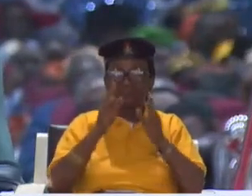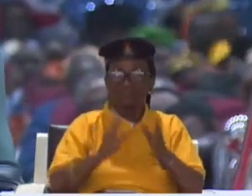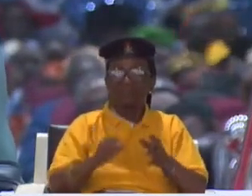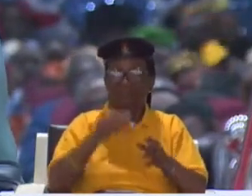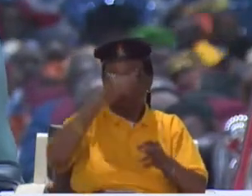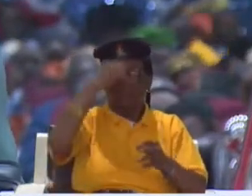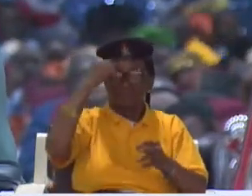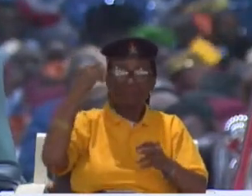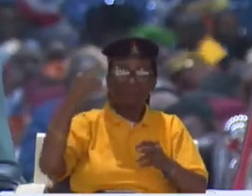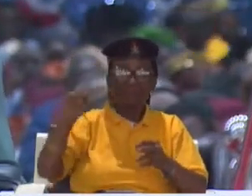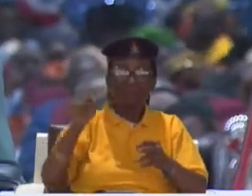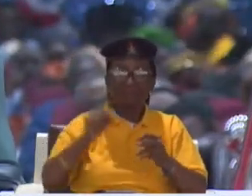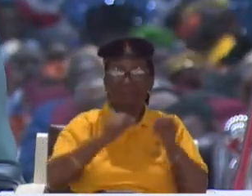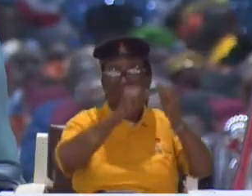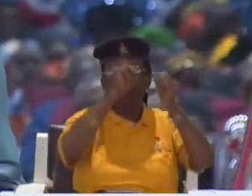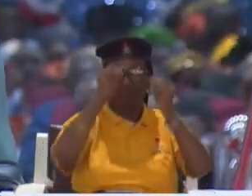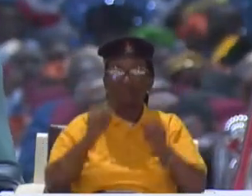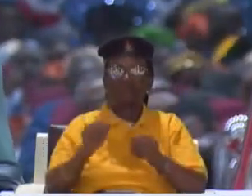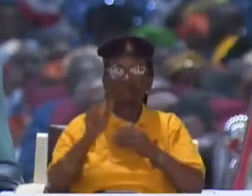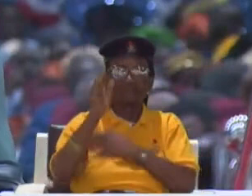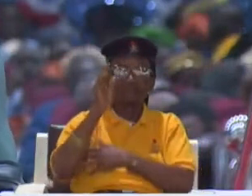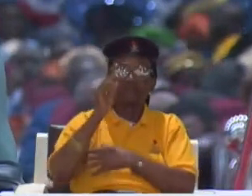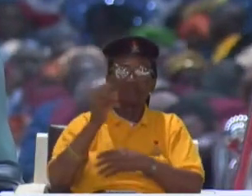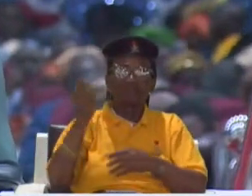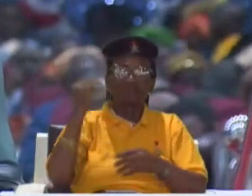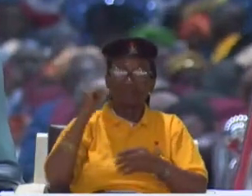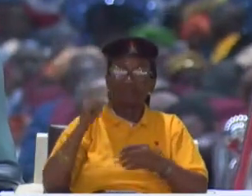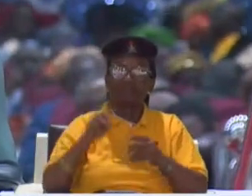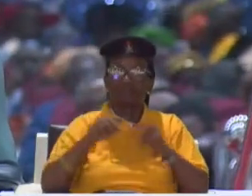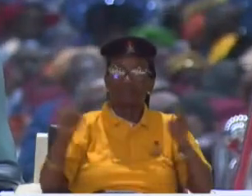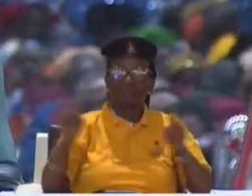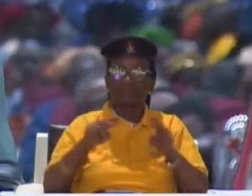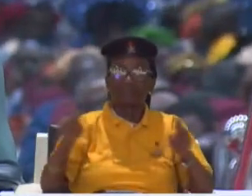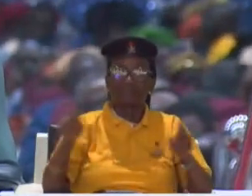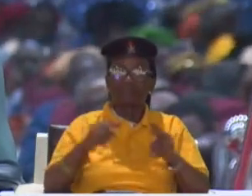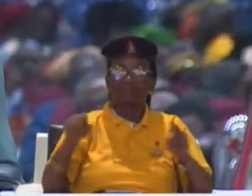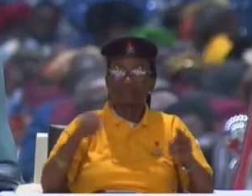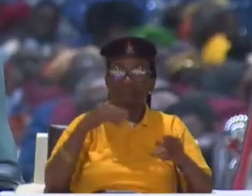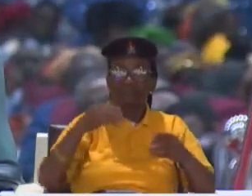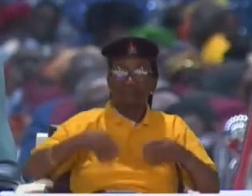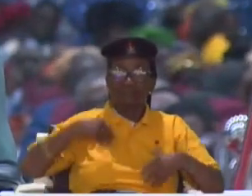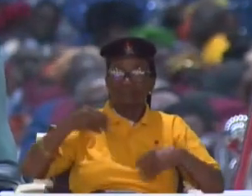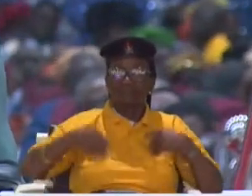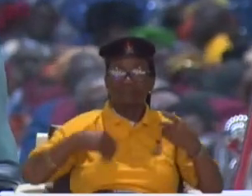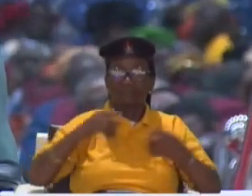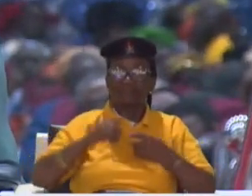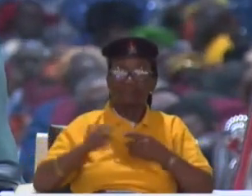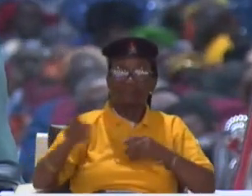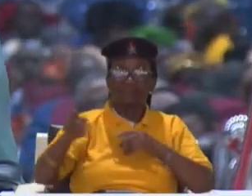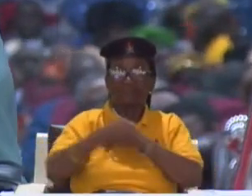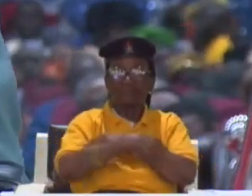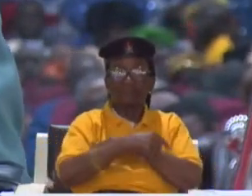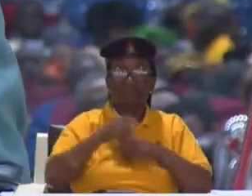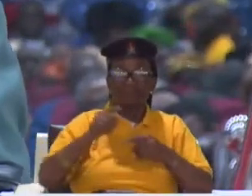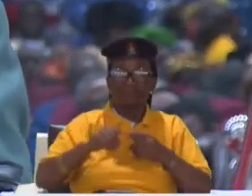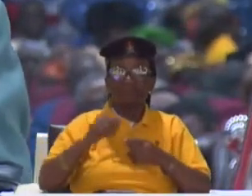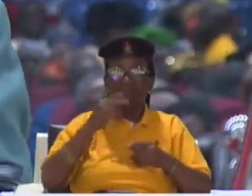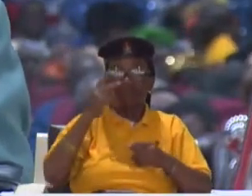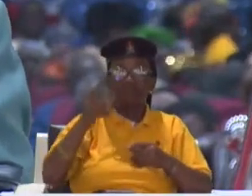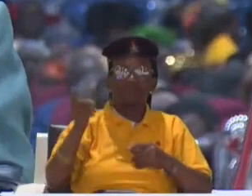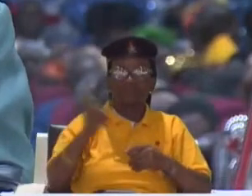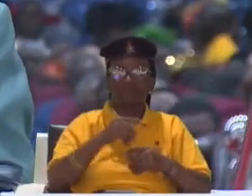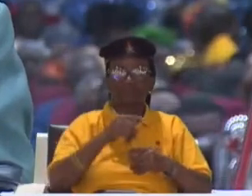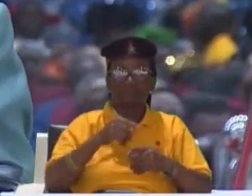Almighty God was extremely happy today to see you praising Him. And I